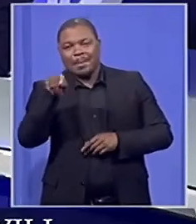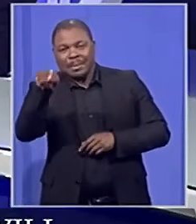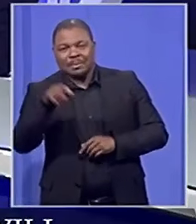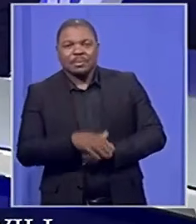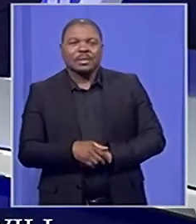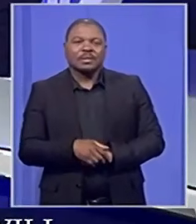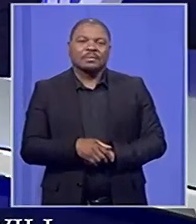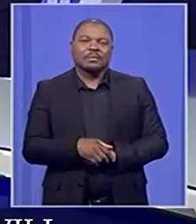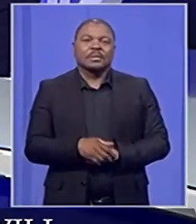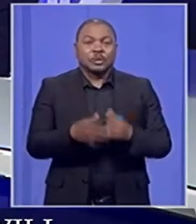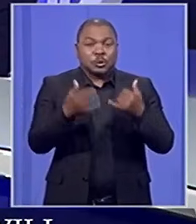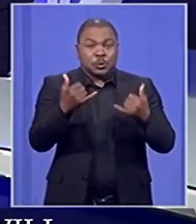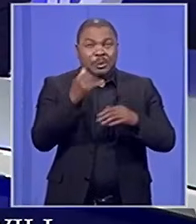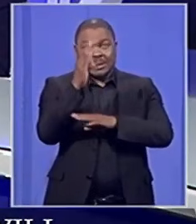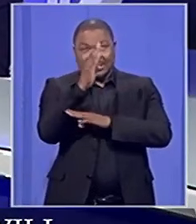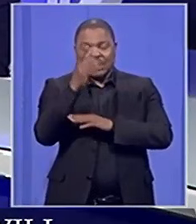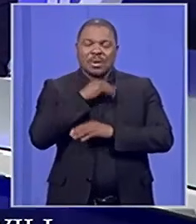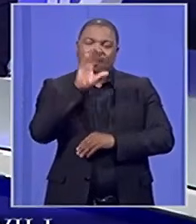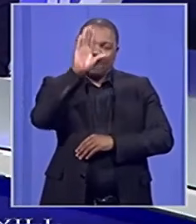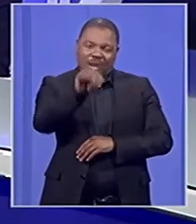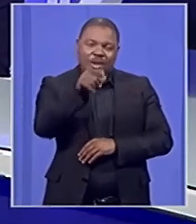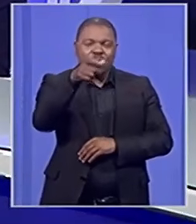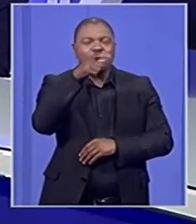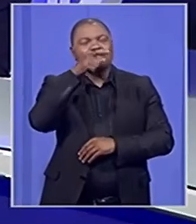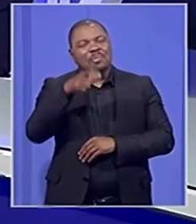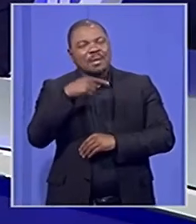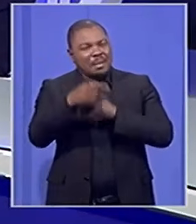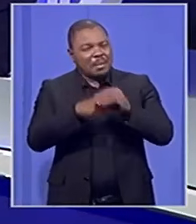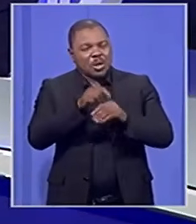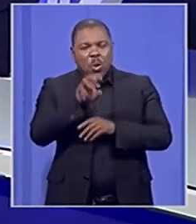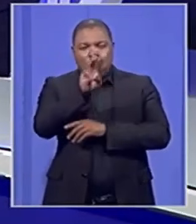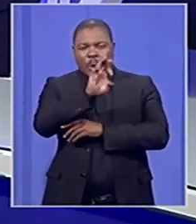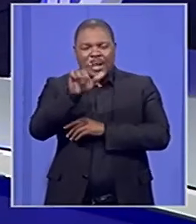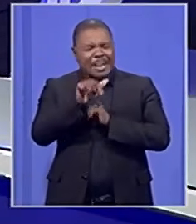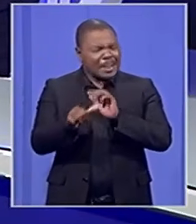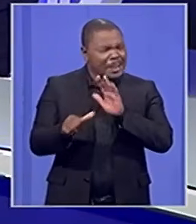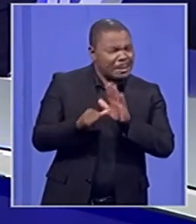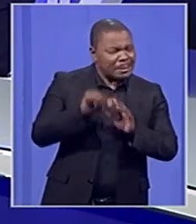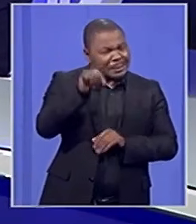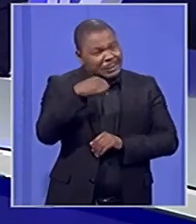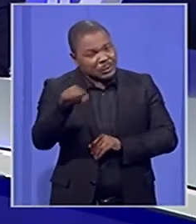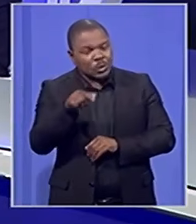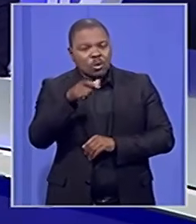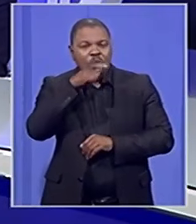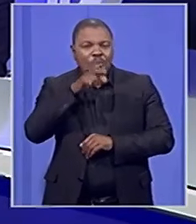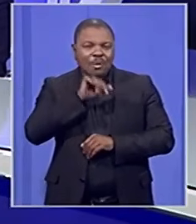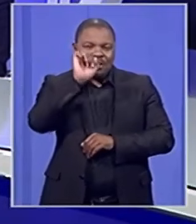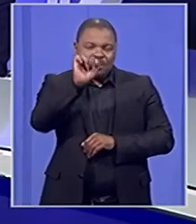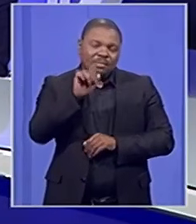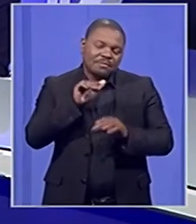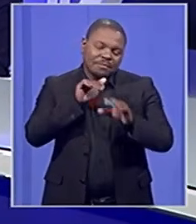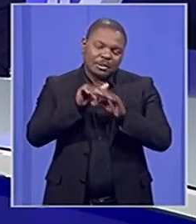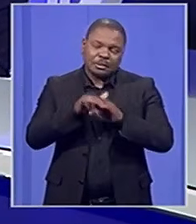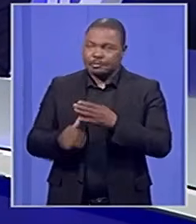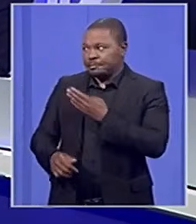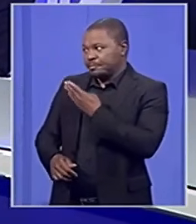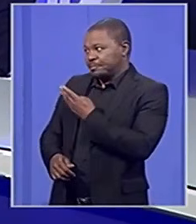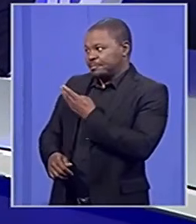Pejana Mohi re kopile maikutlo a Mohi mabapi le bohlokwa ba ho ba le lengolo lena ha re utlwa hore na dikgatiso tsa di-video di bile jwang.